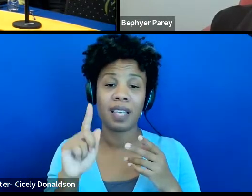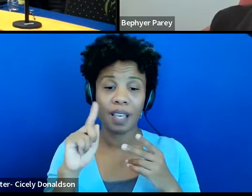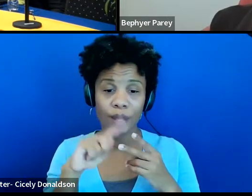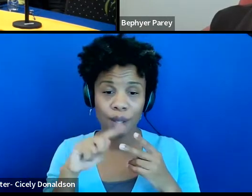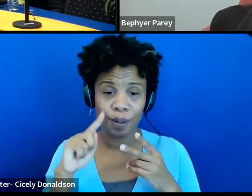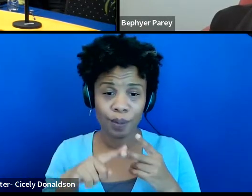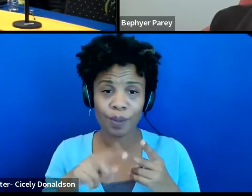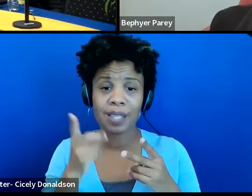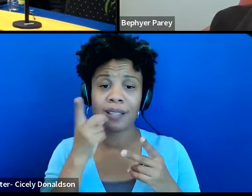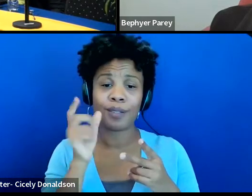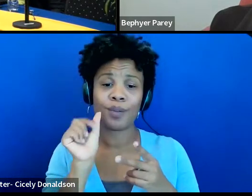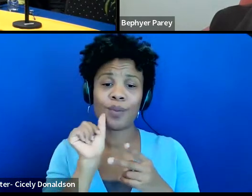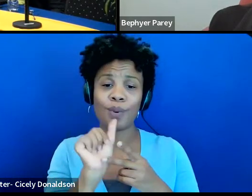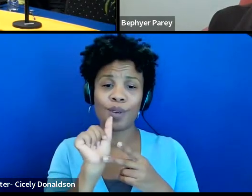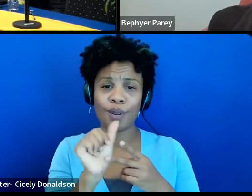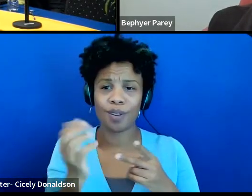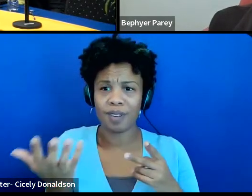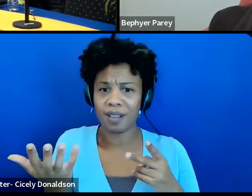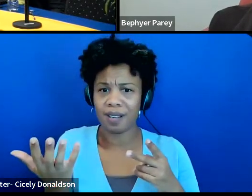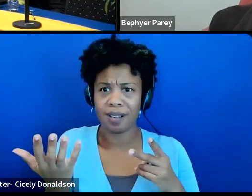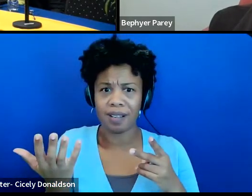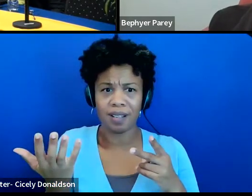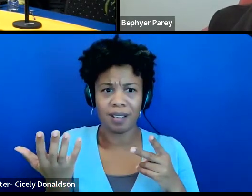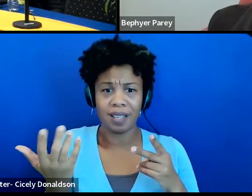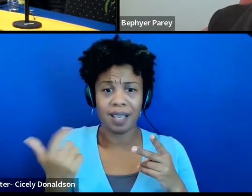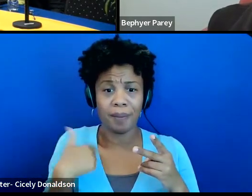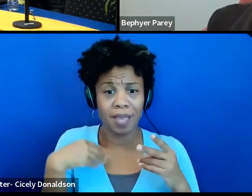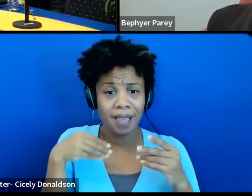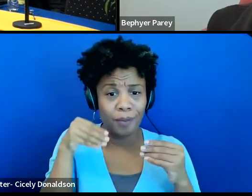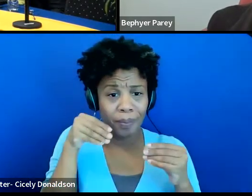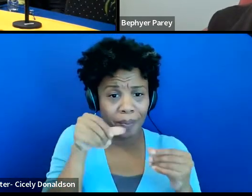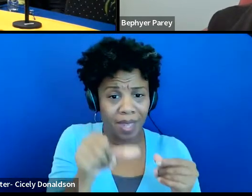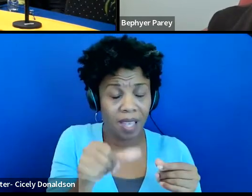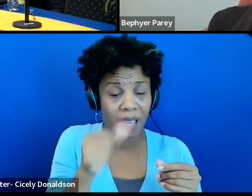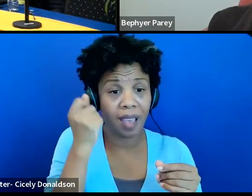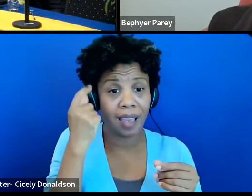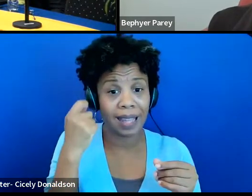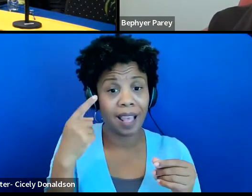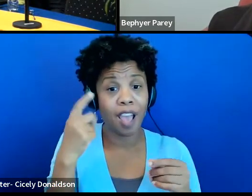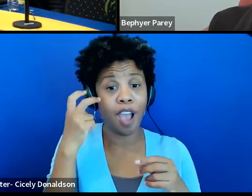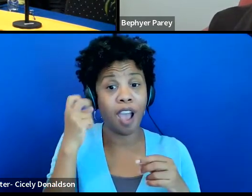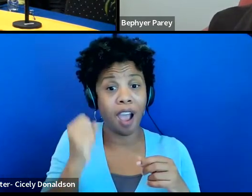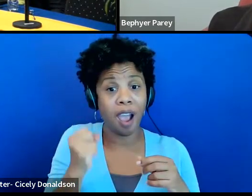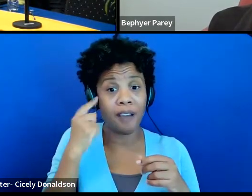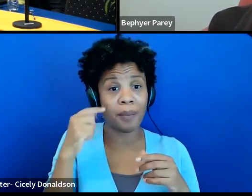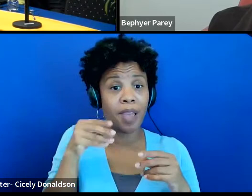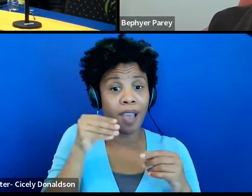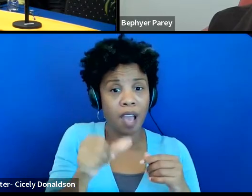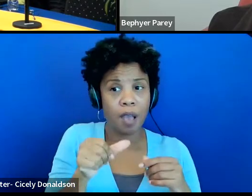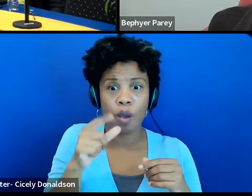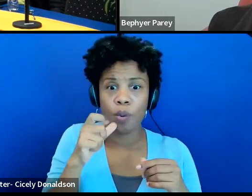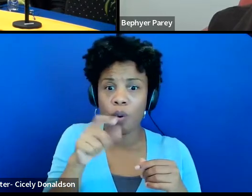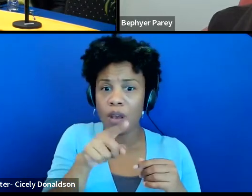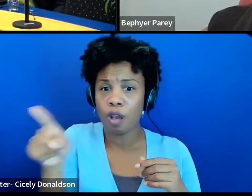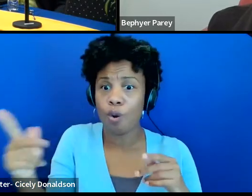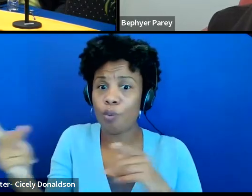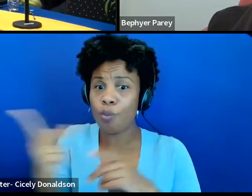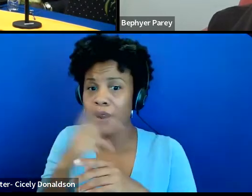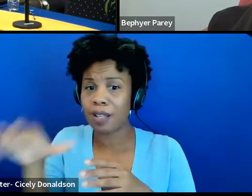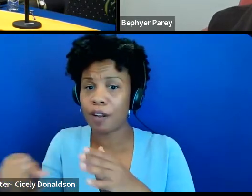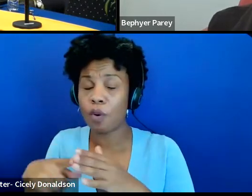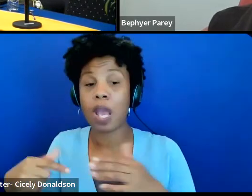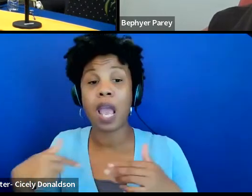How many people can do this? It's very difficult on my pocket. It is real. I am a